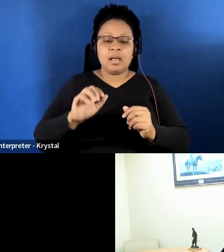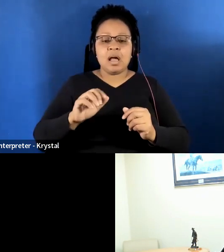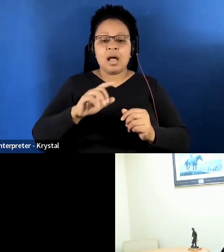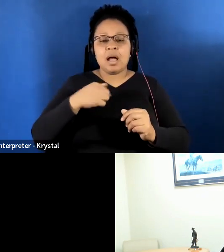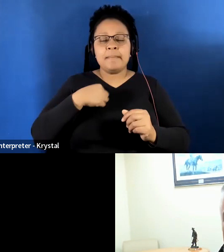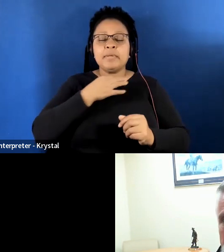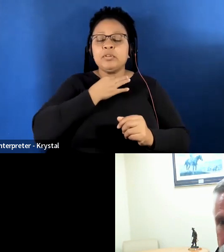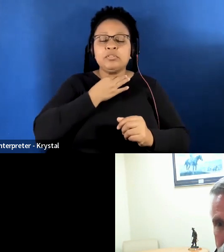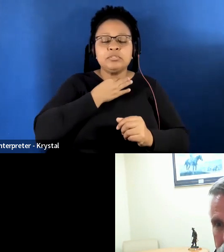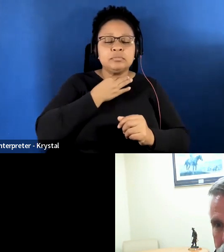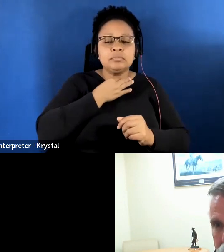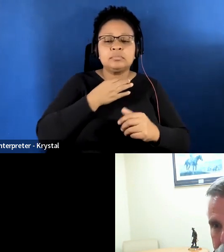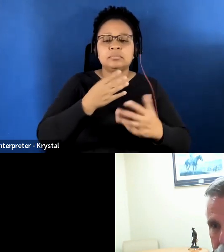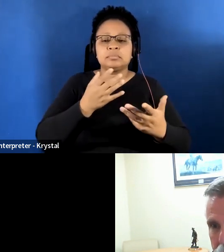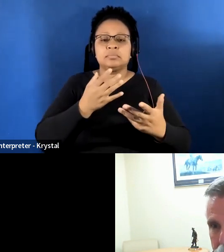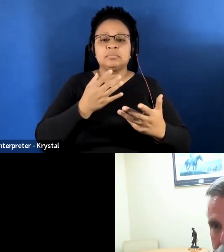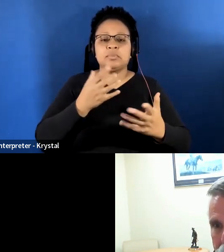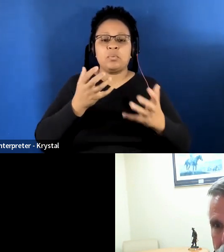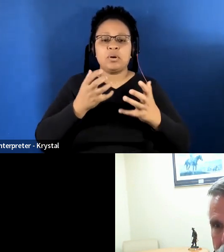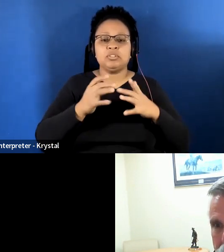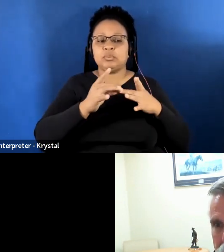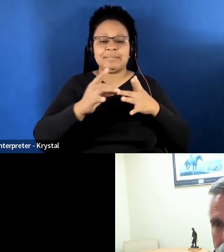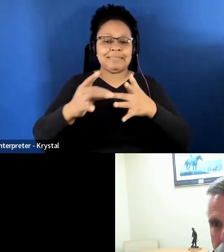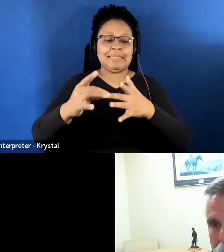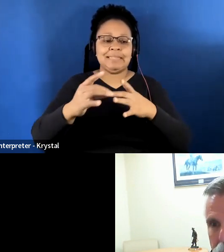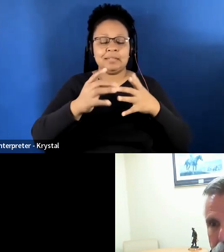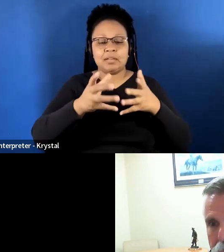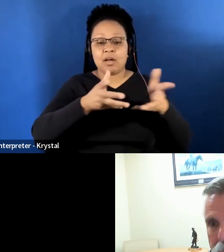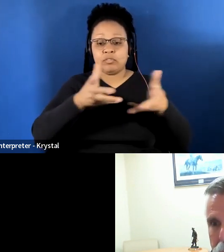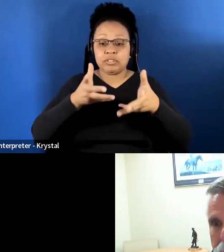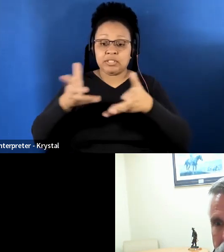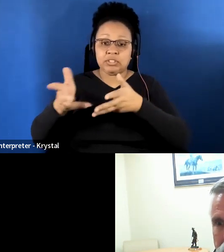to know, just so we can guide the conversation